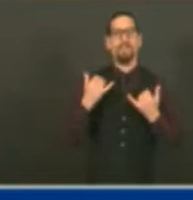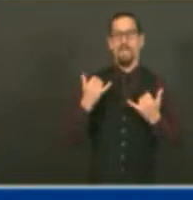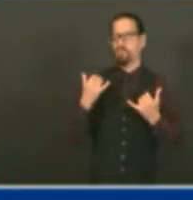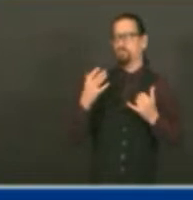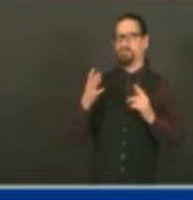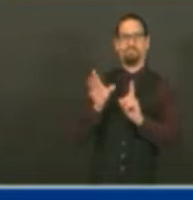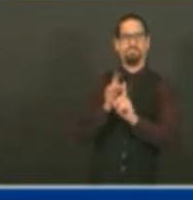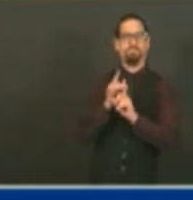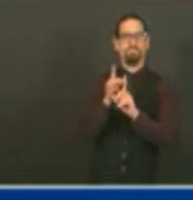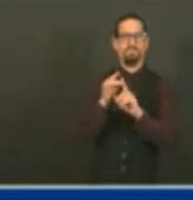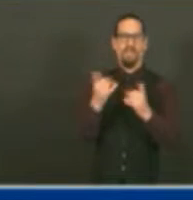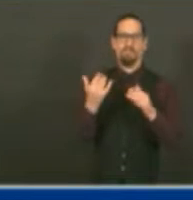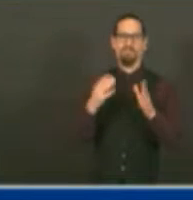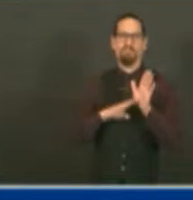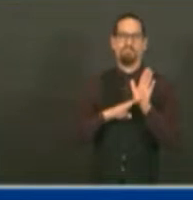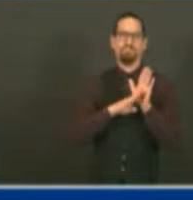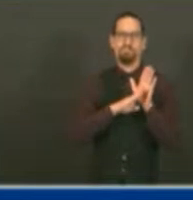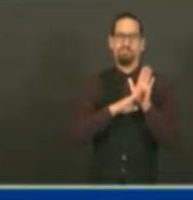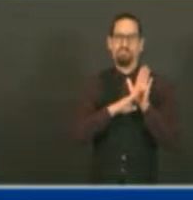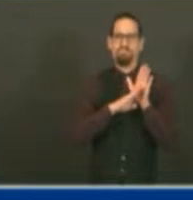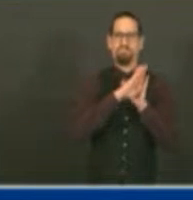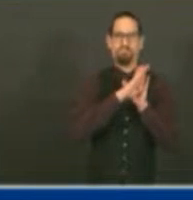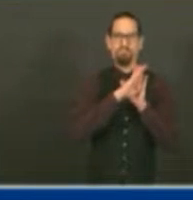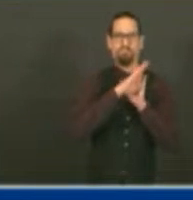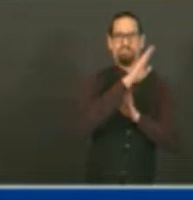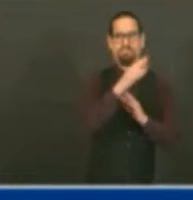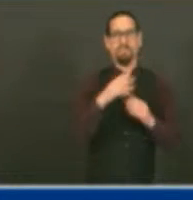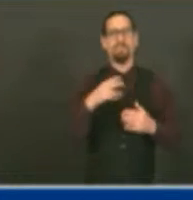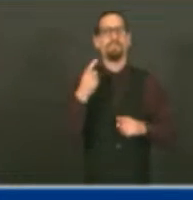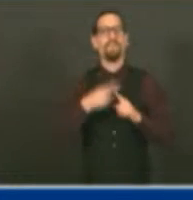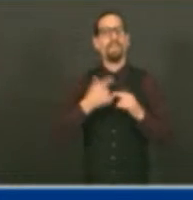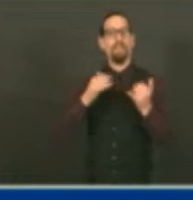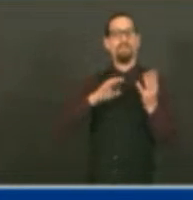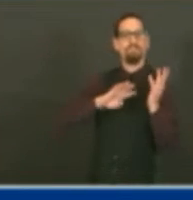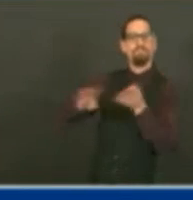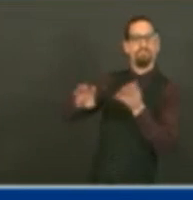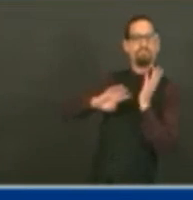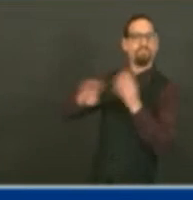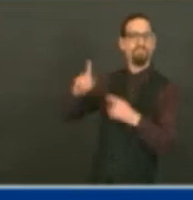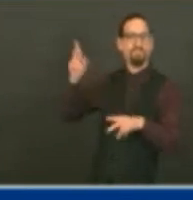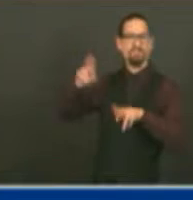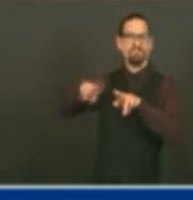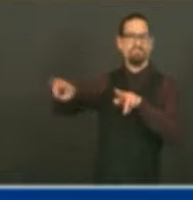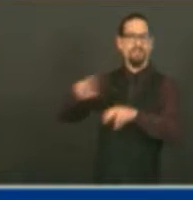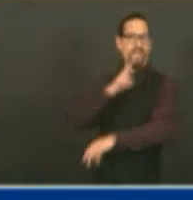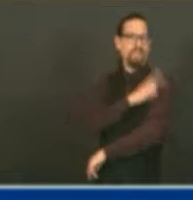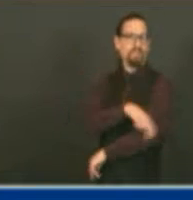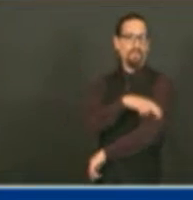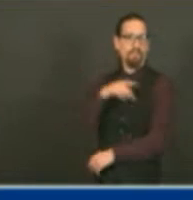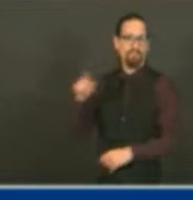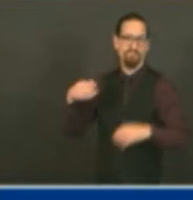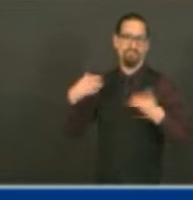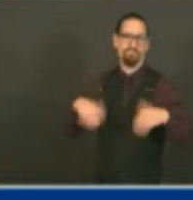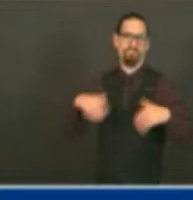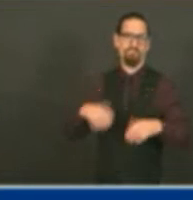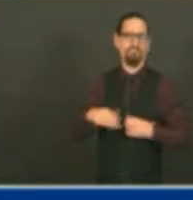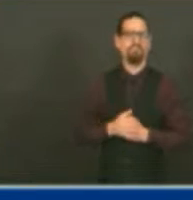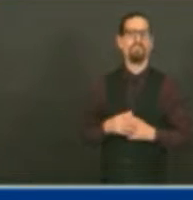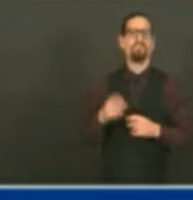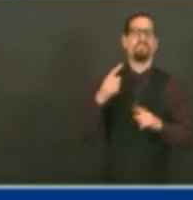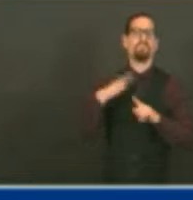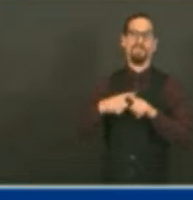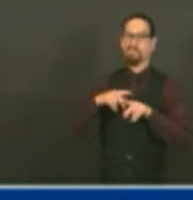see continued increases in hospitalizations and continued deaths that